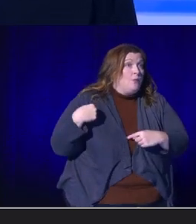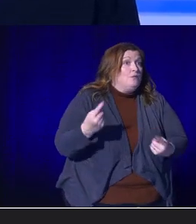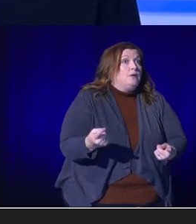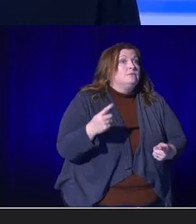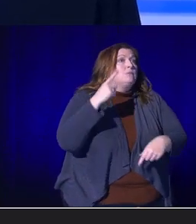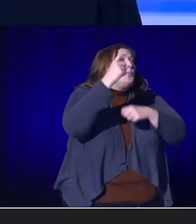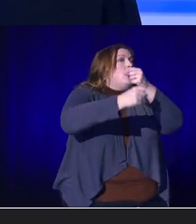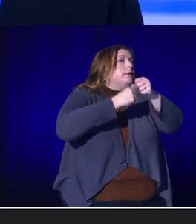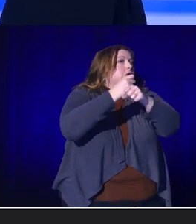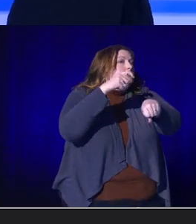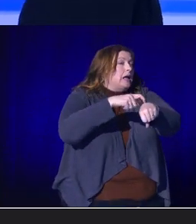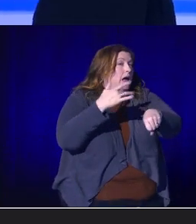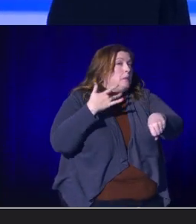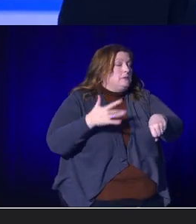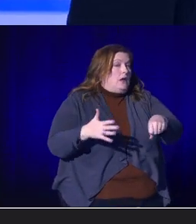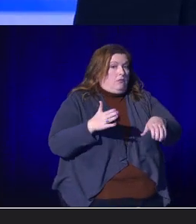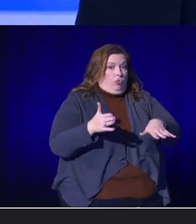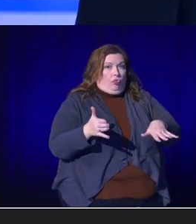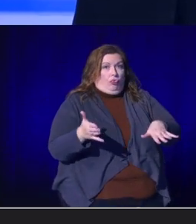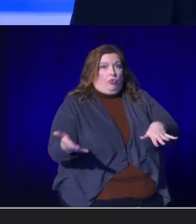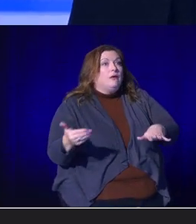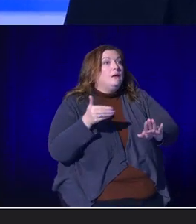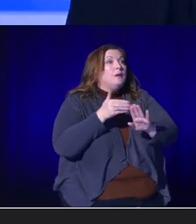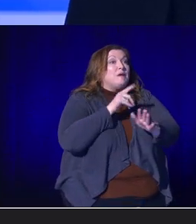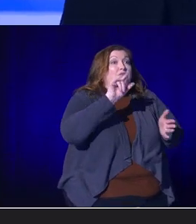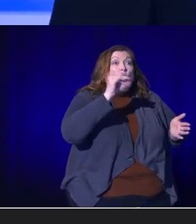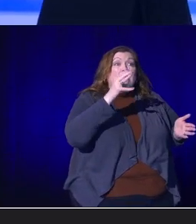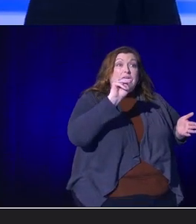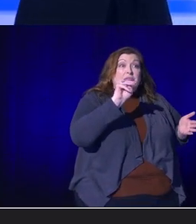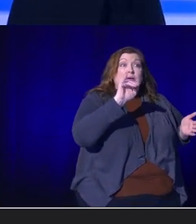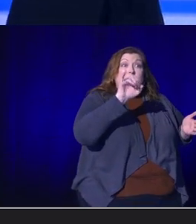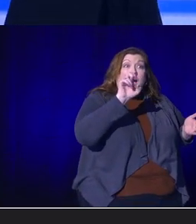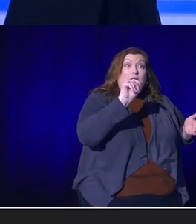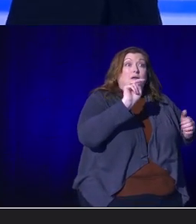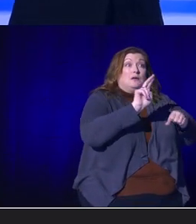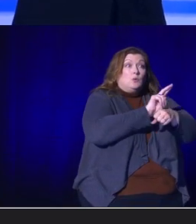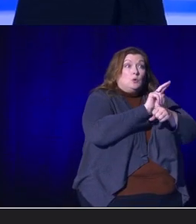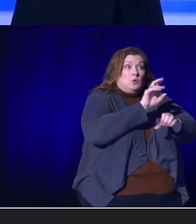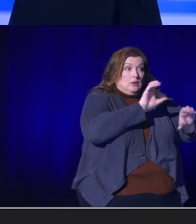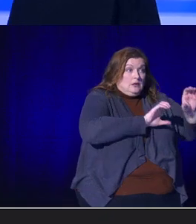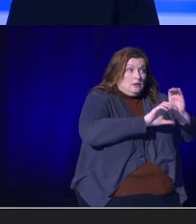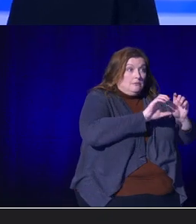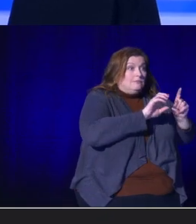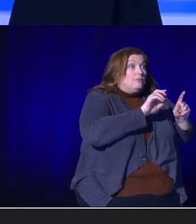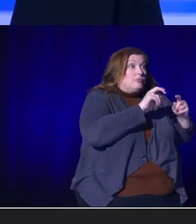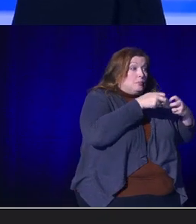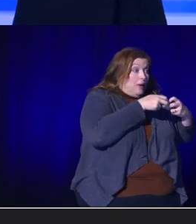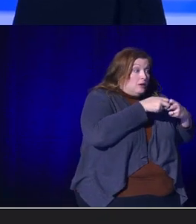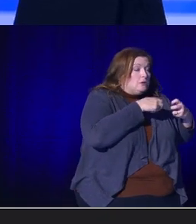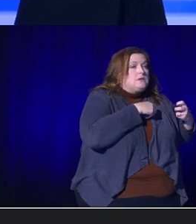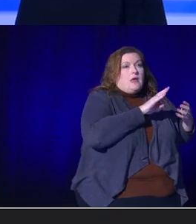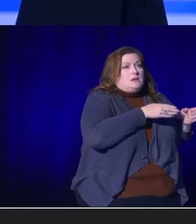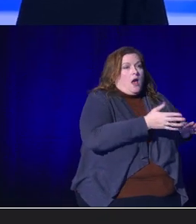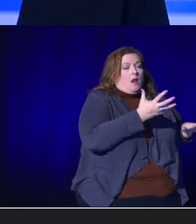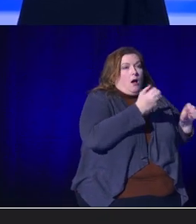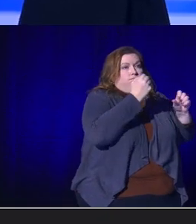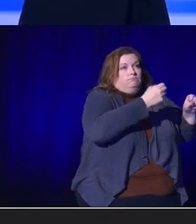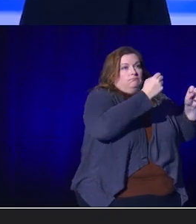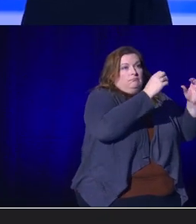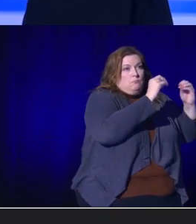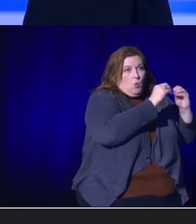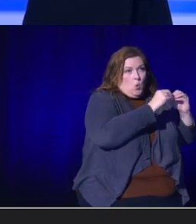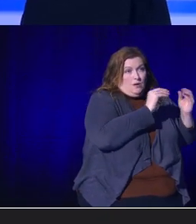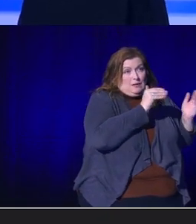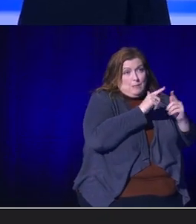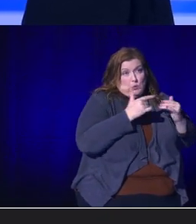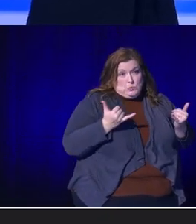a year's timeline. But before the lithium-ion battery, we were really using chemistries that died much more rapidly. And so the way